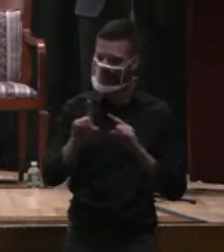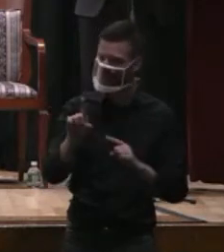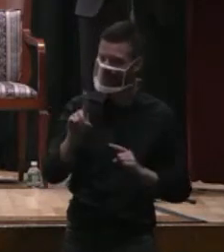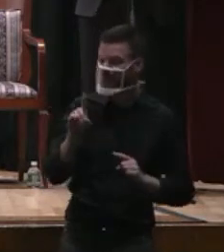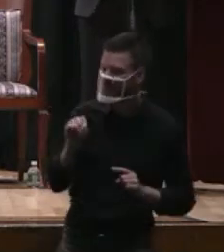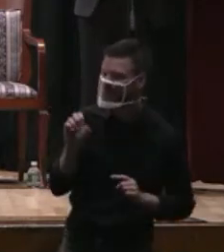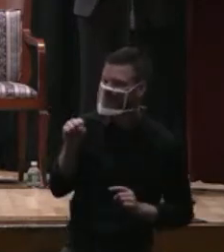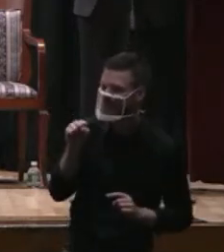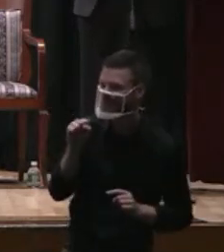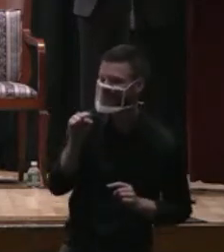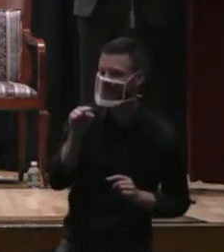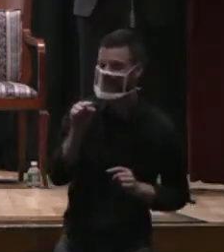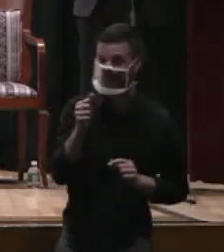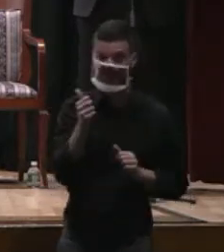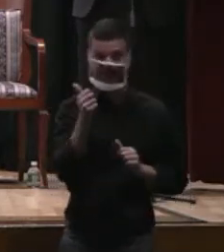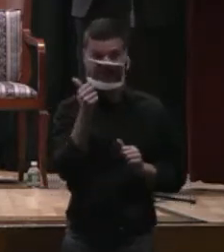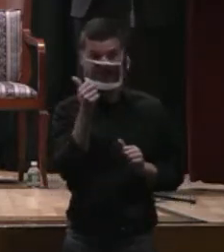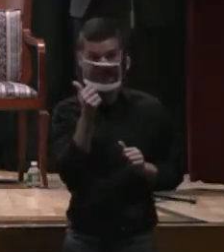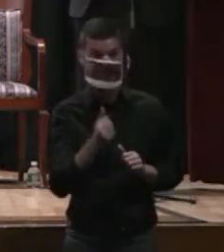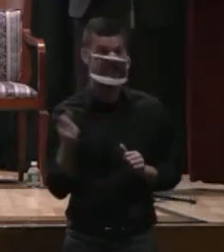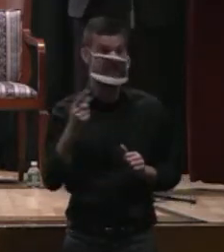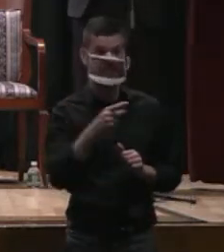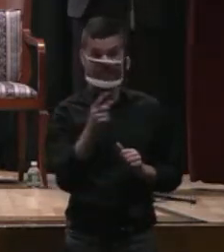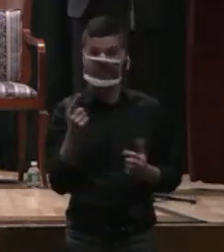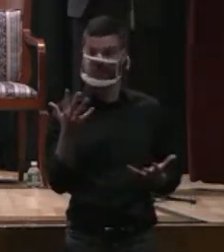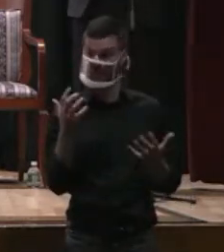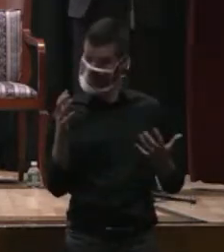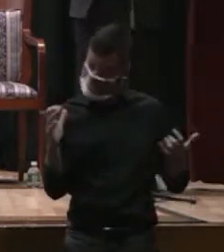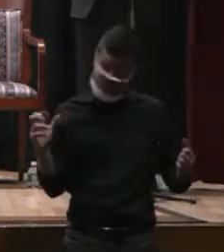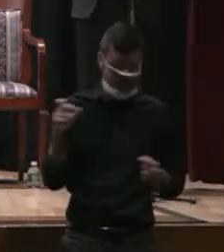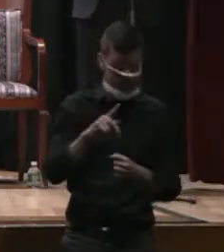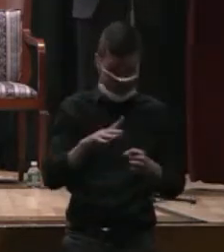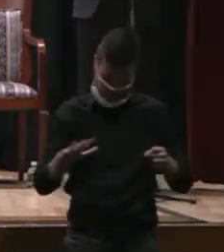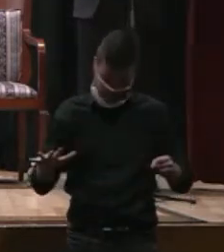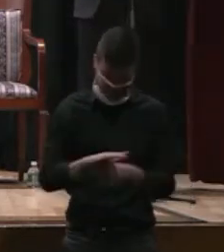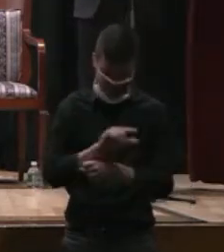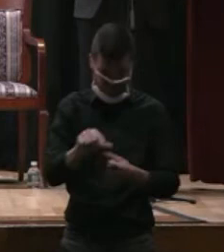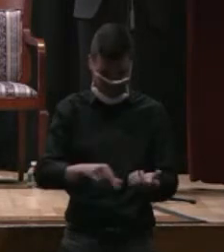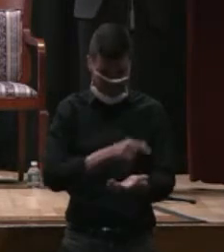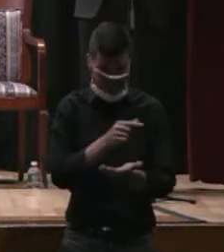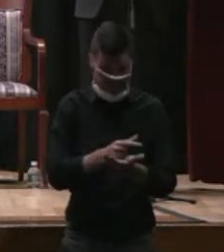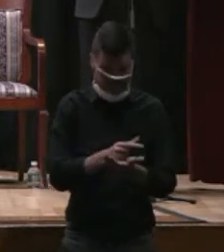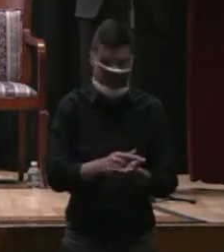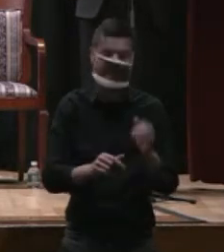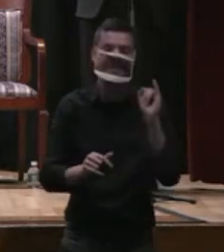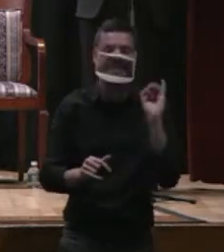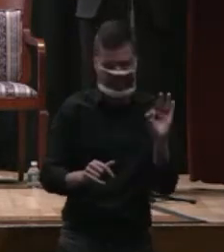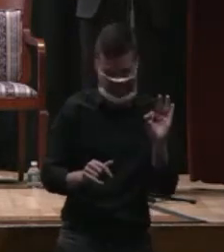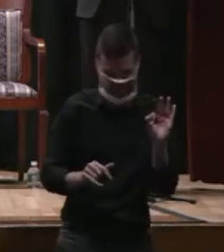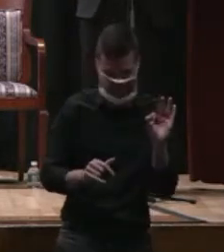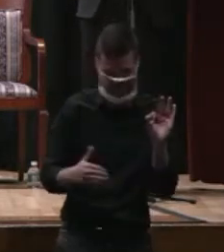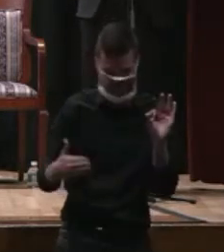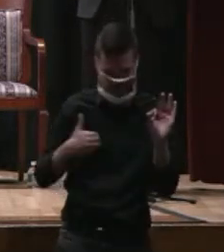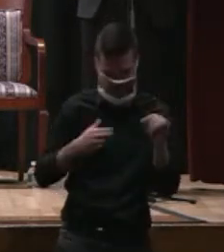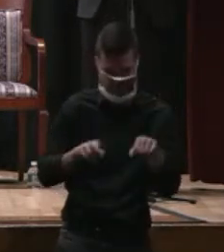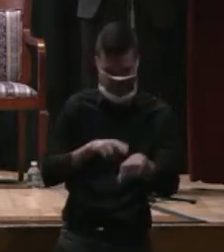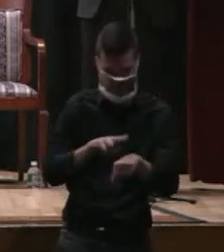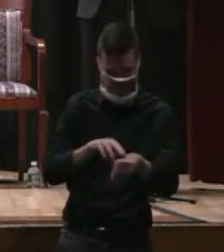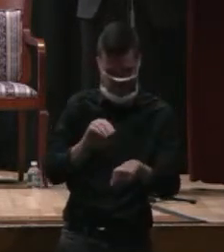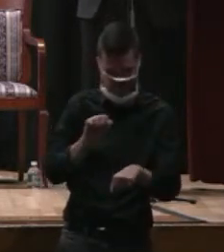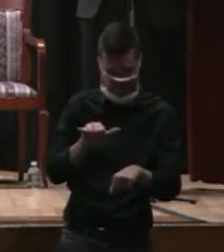For any of you that would like to come back for graduation, should we have a normal graduation in